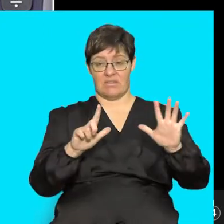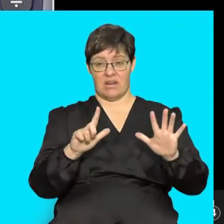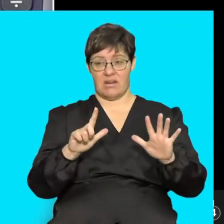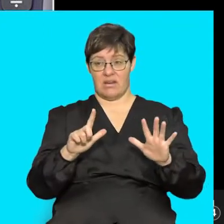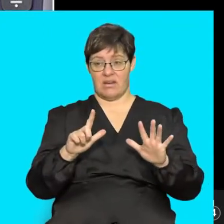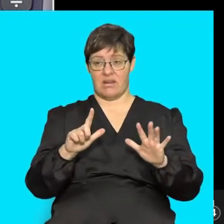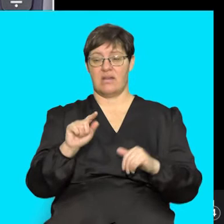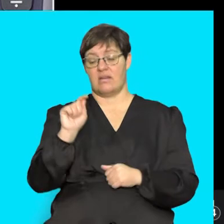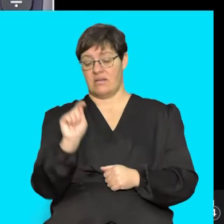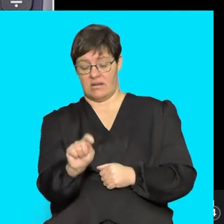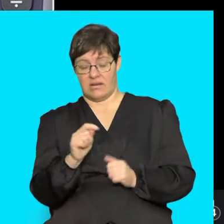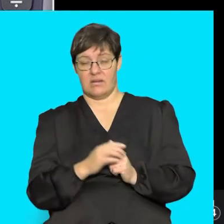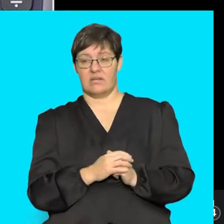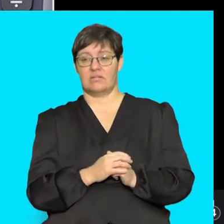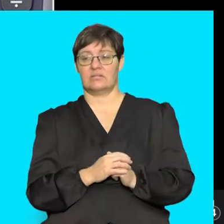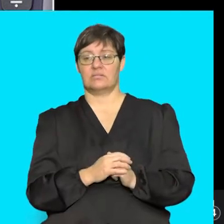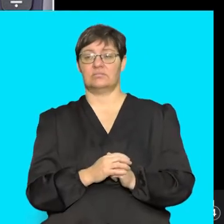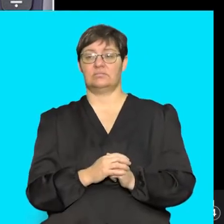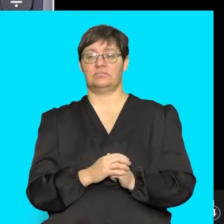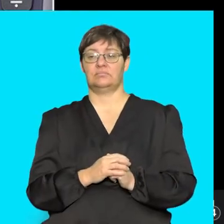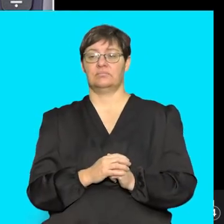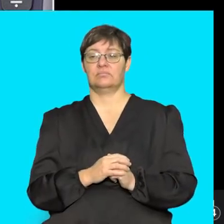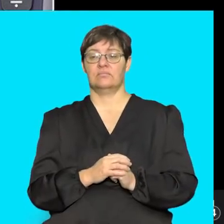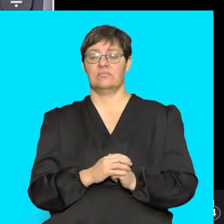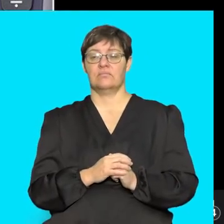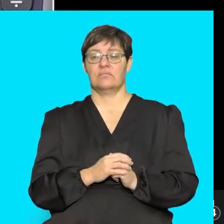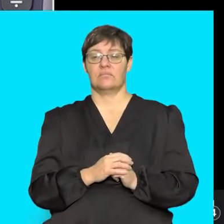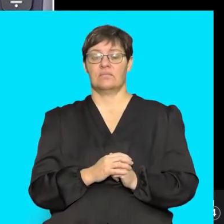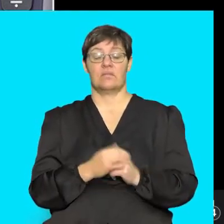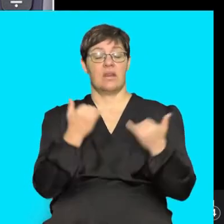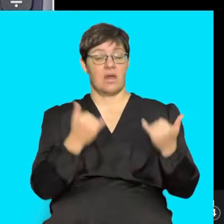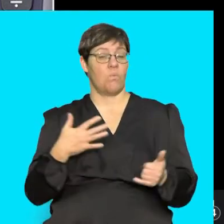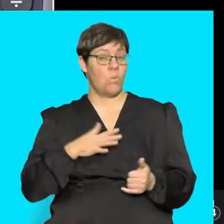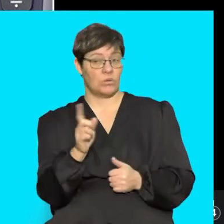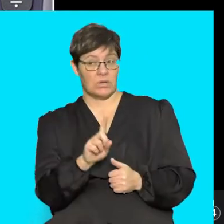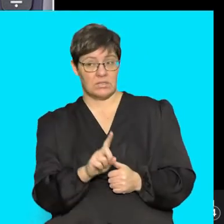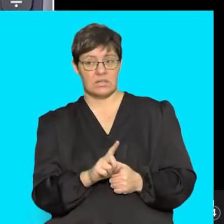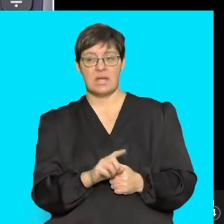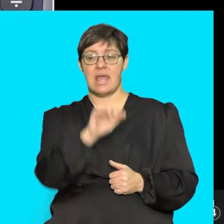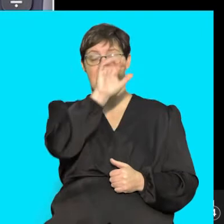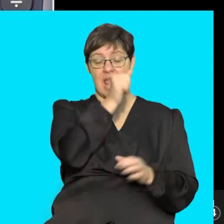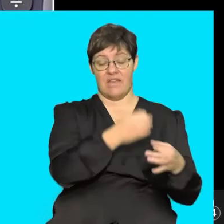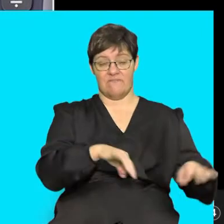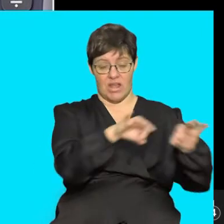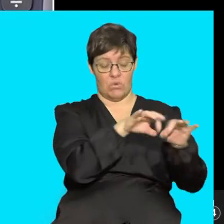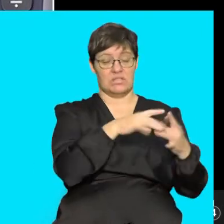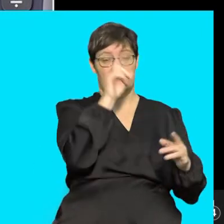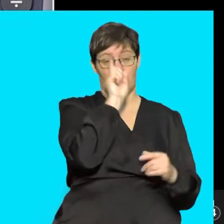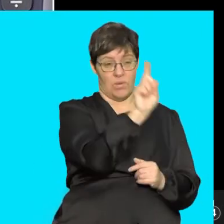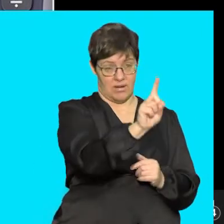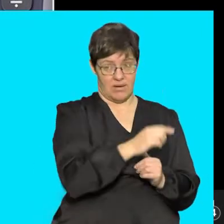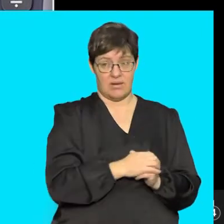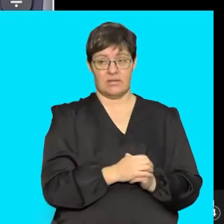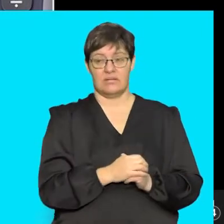7 for regression, not var. 7. I select 7. That's what I get. So what do I want? I want the A value. I